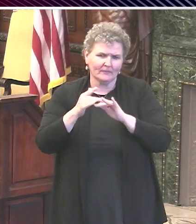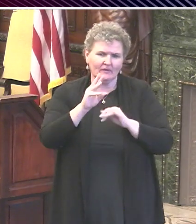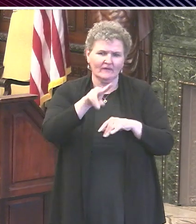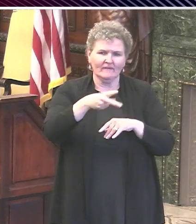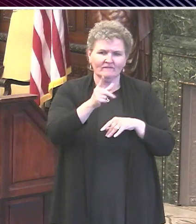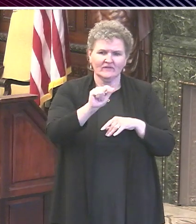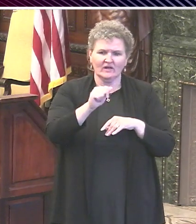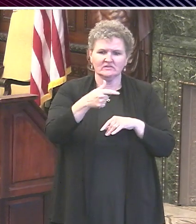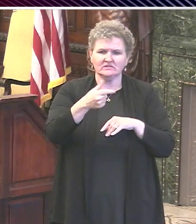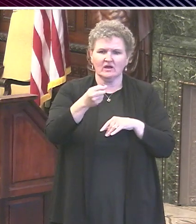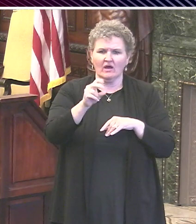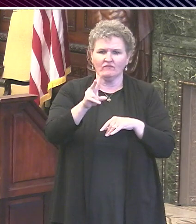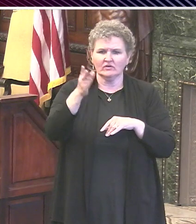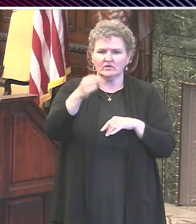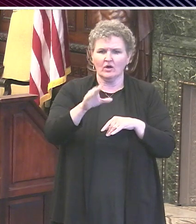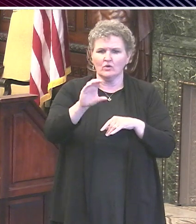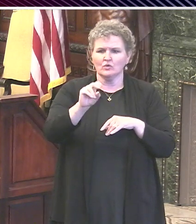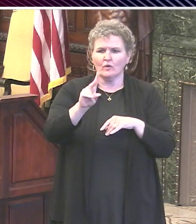www.phila.gov/COVID.